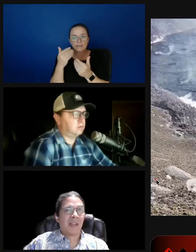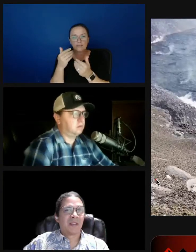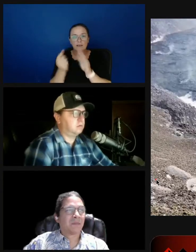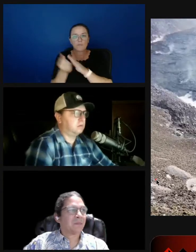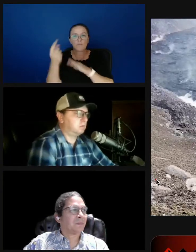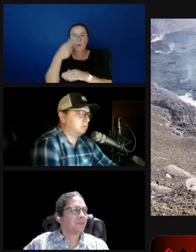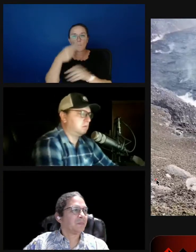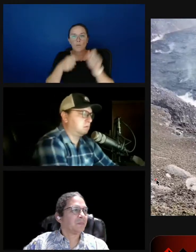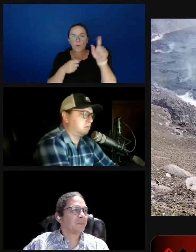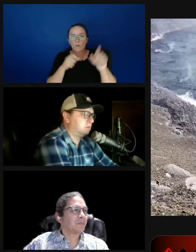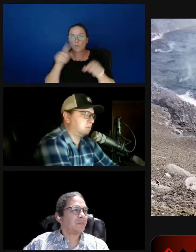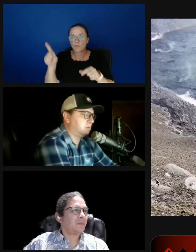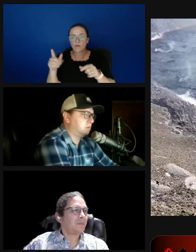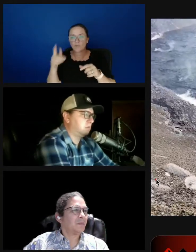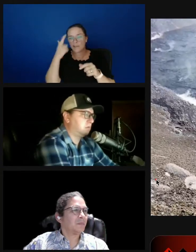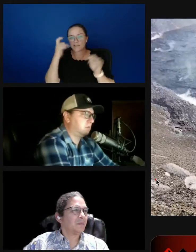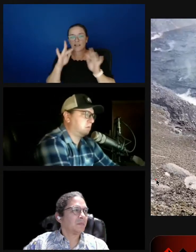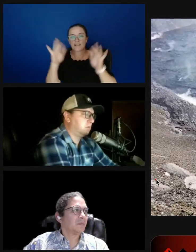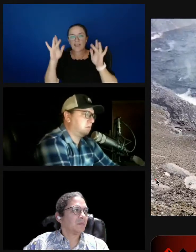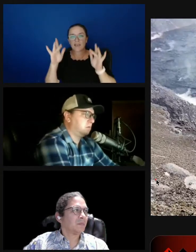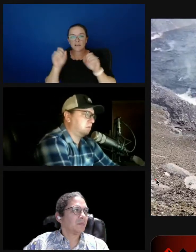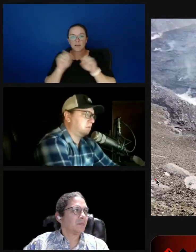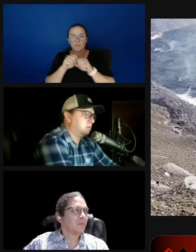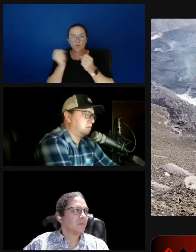so light.